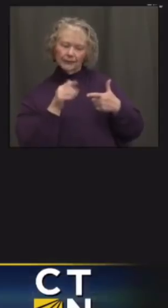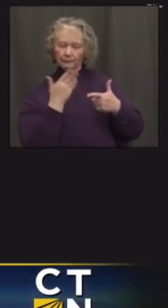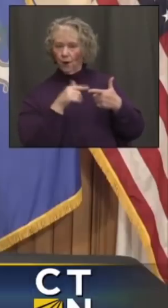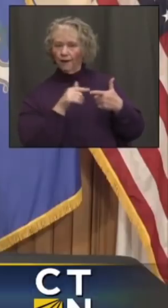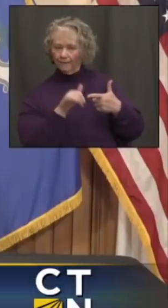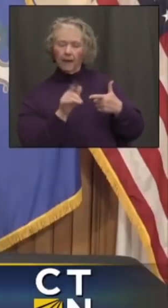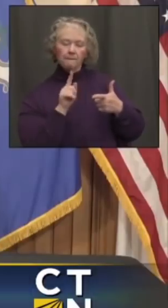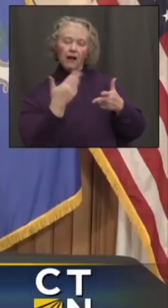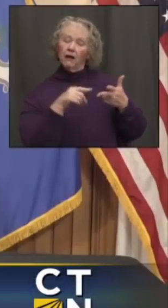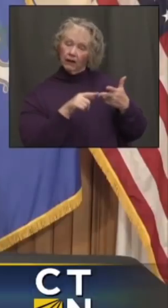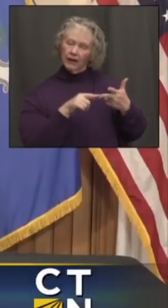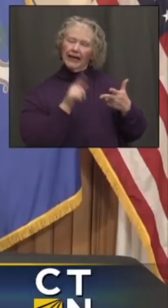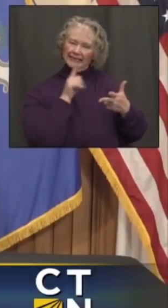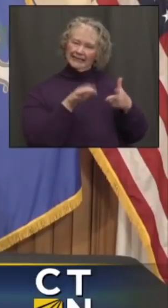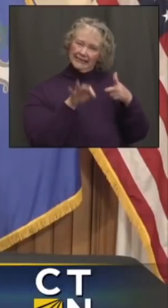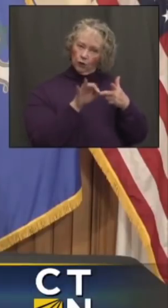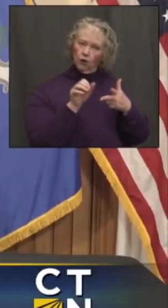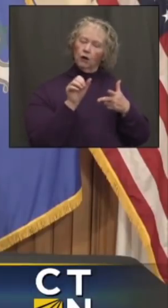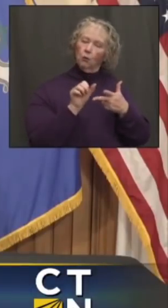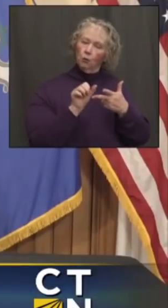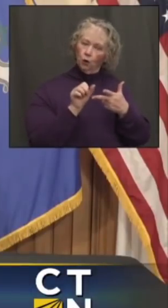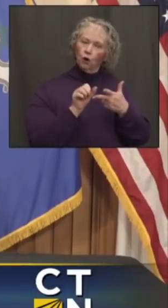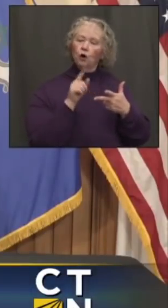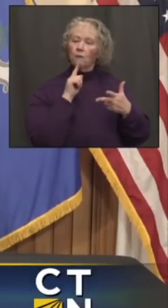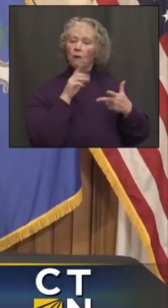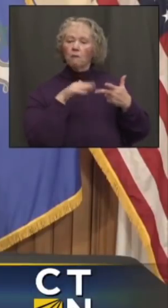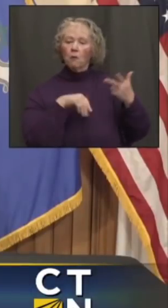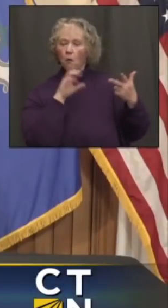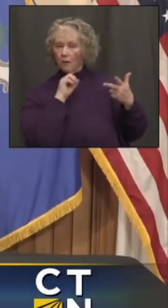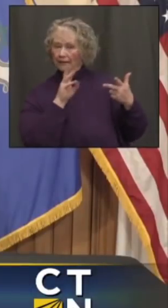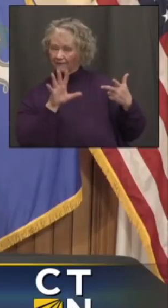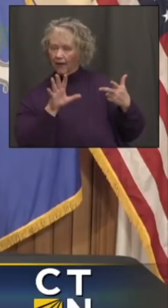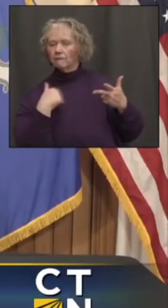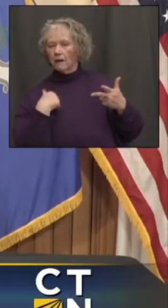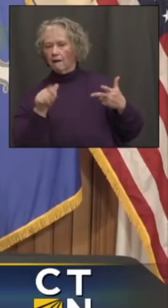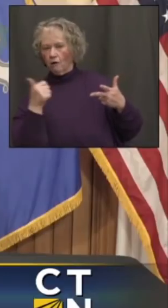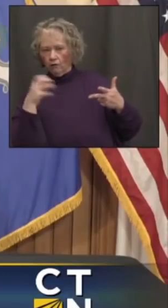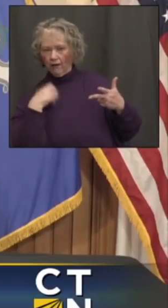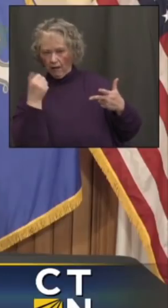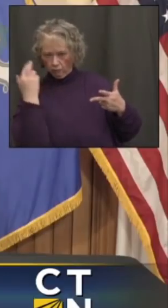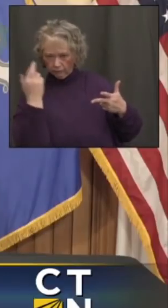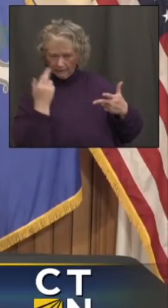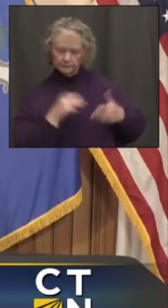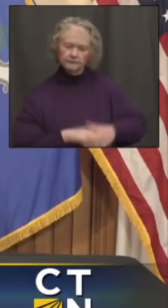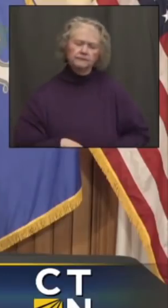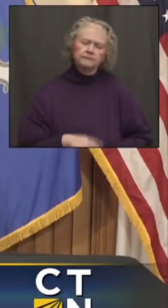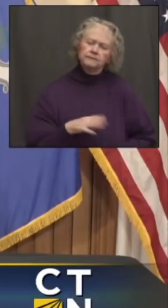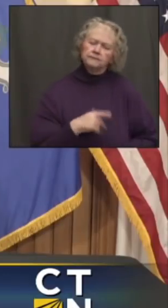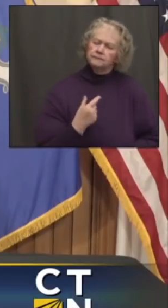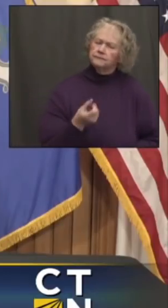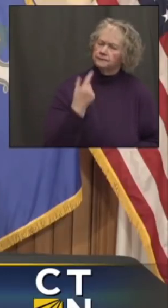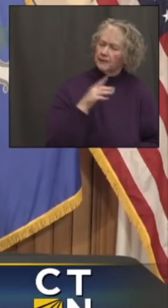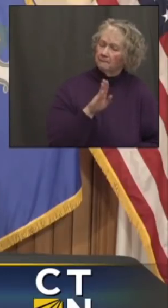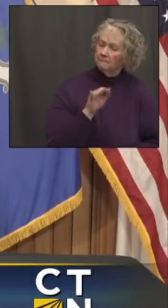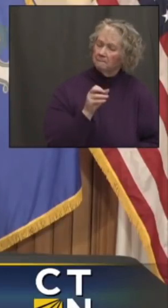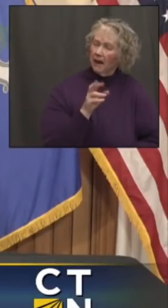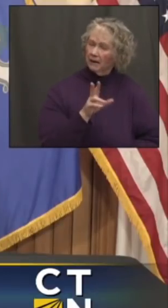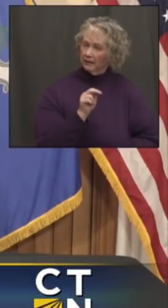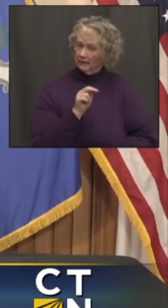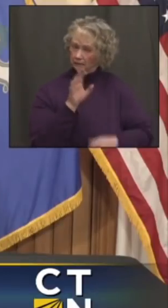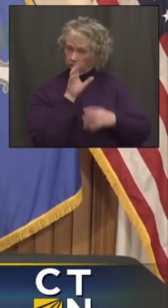in. But that group with folks with pre-existing conditions, we agree, critically important to prioritize, and we're really looking forward to opening up access to them very